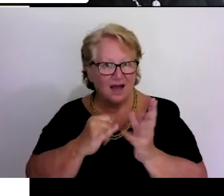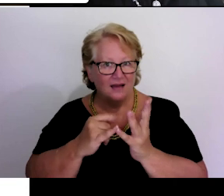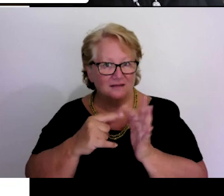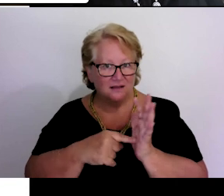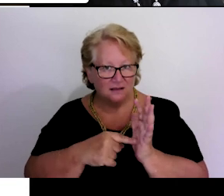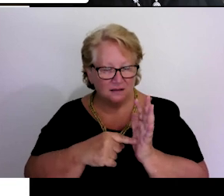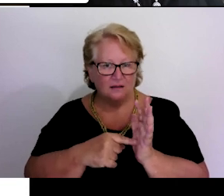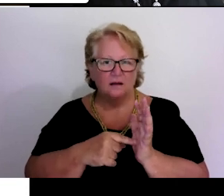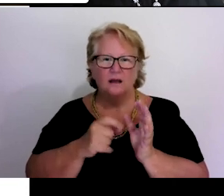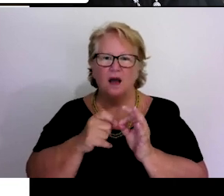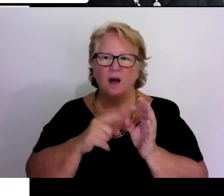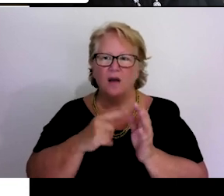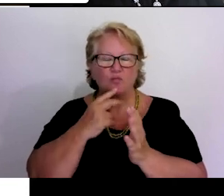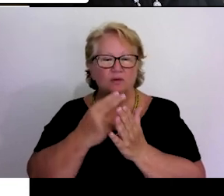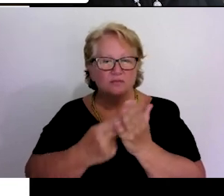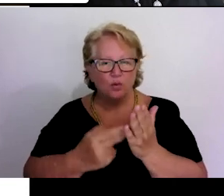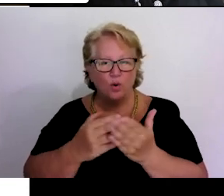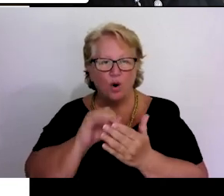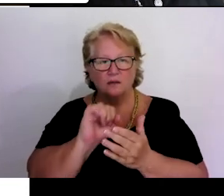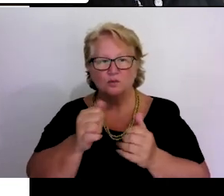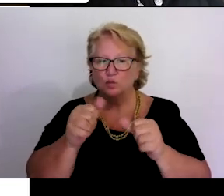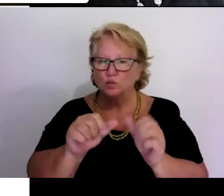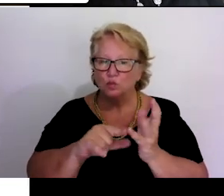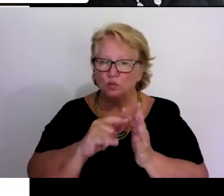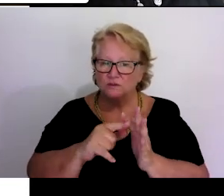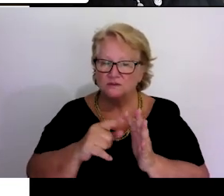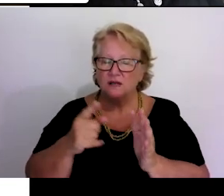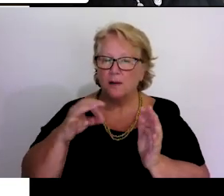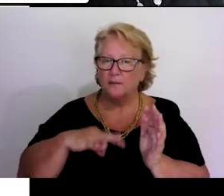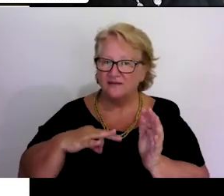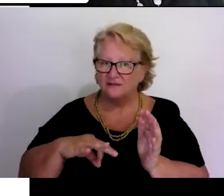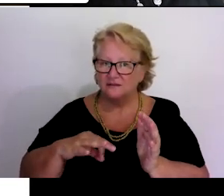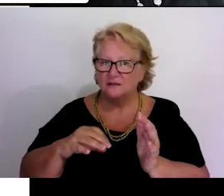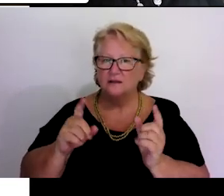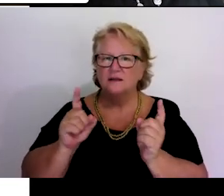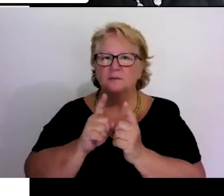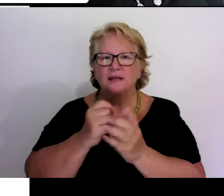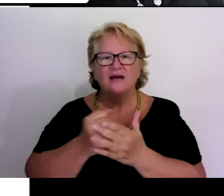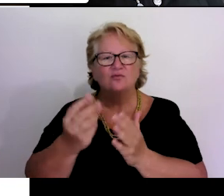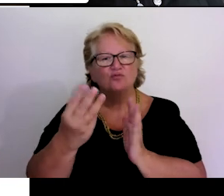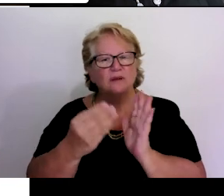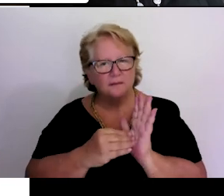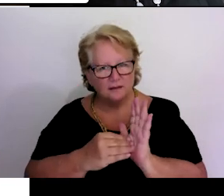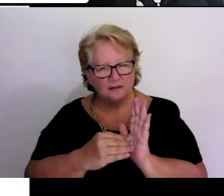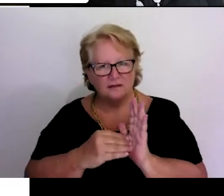by publicly reporting on its use and benefits. It meets quarterly and gives public updates on its decisions, and it will also